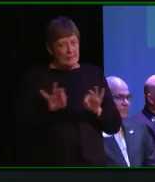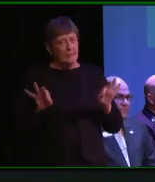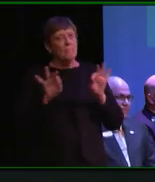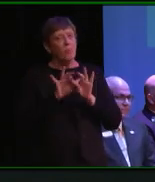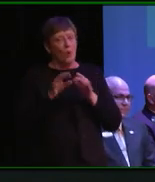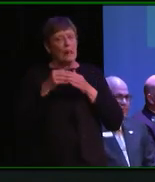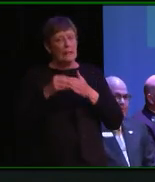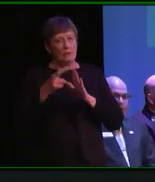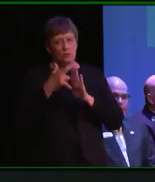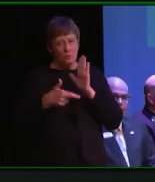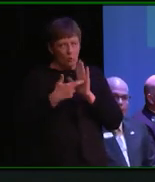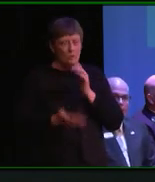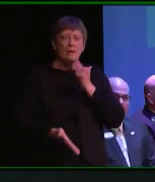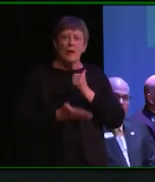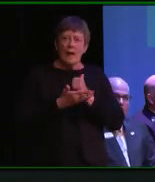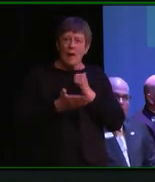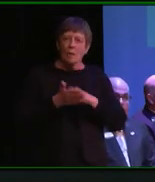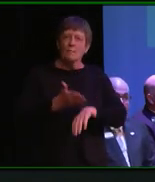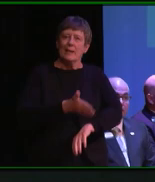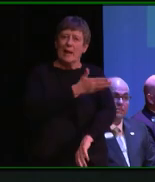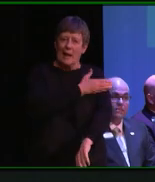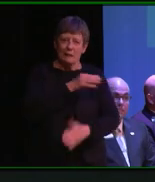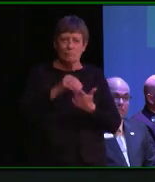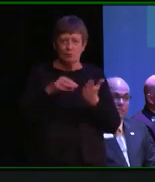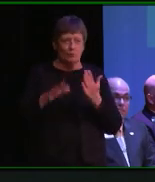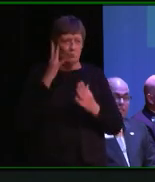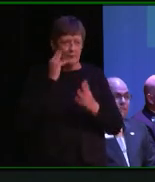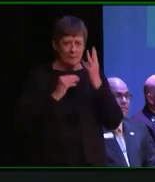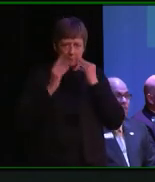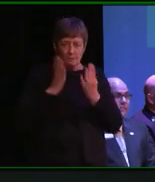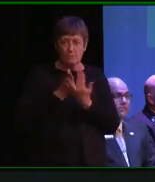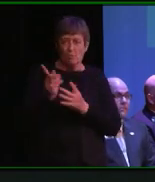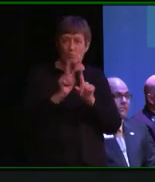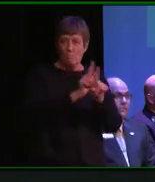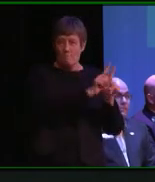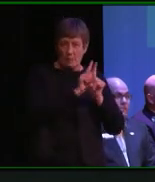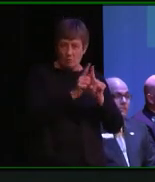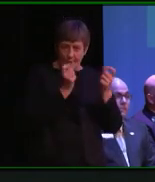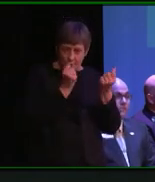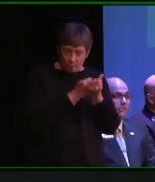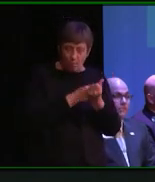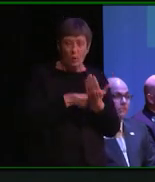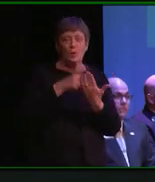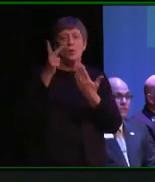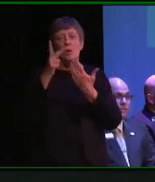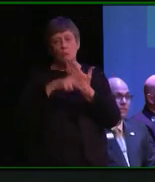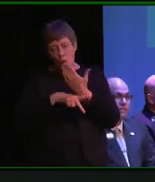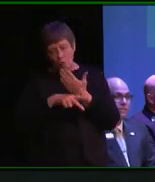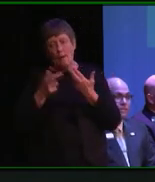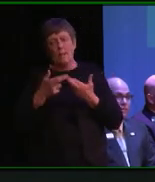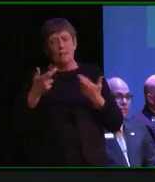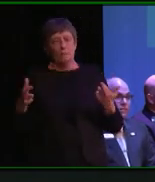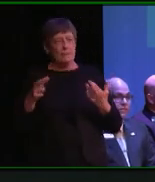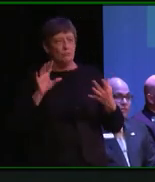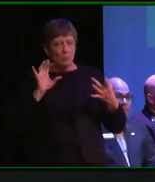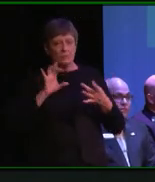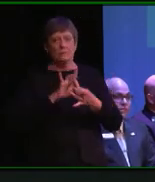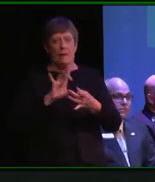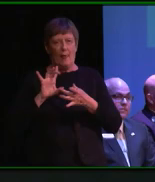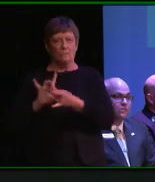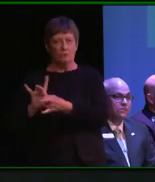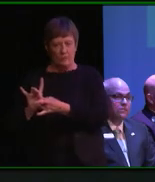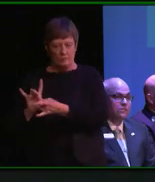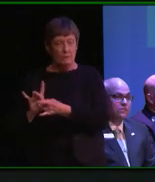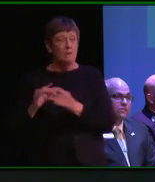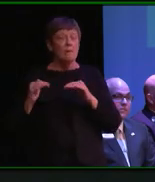roles work to enhance the student experience through mentoring support, programming, and resource connection. Would our